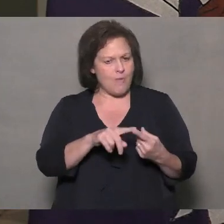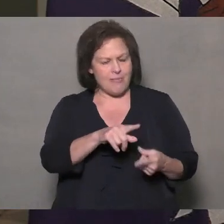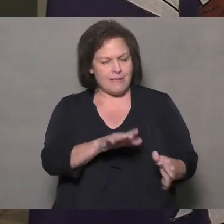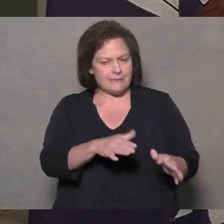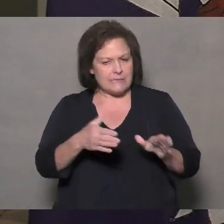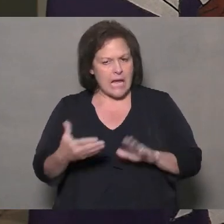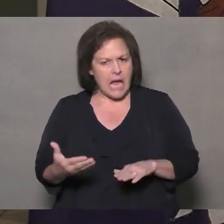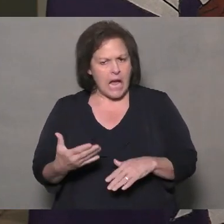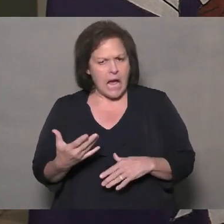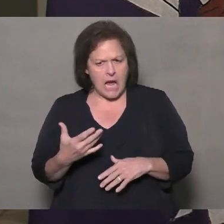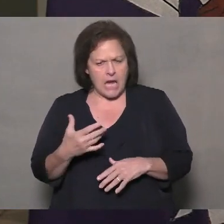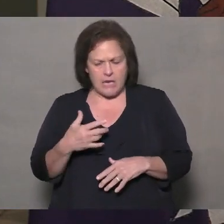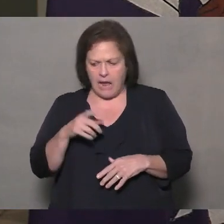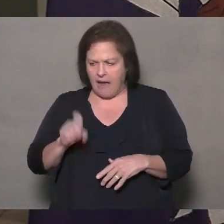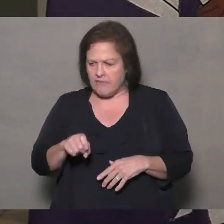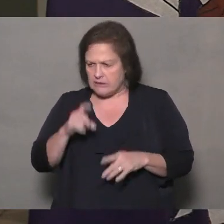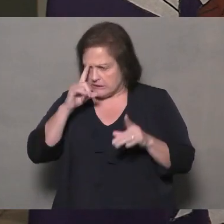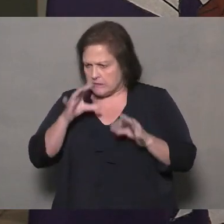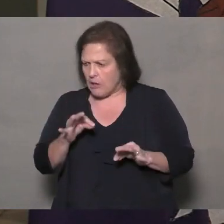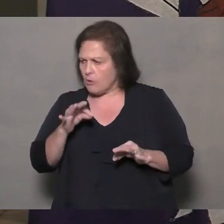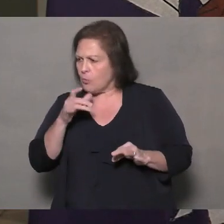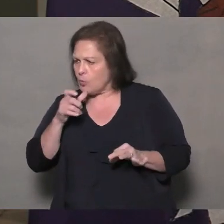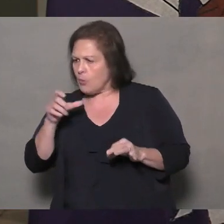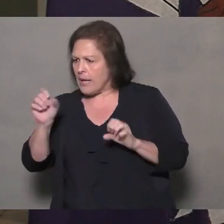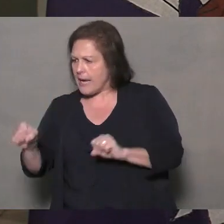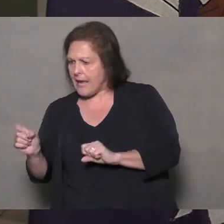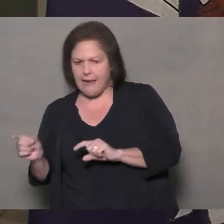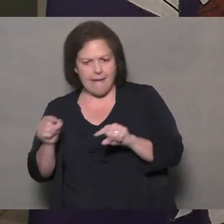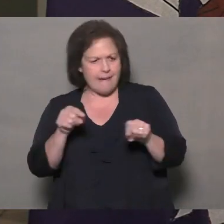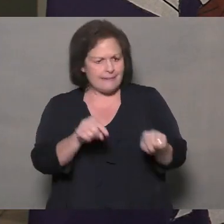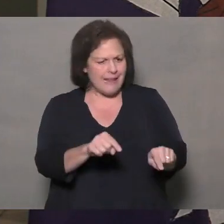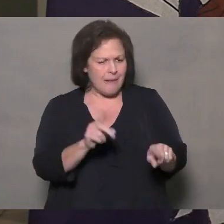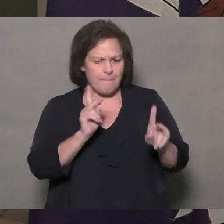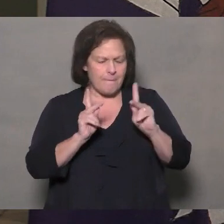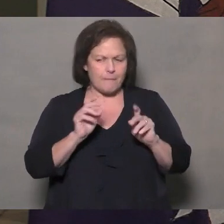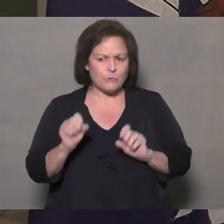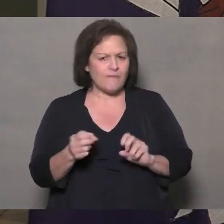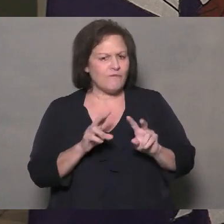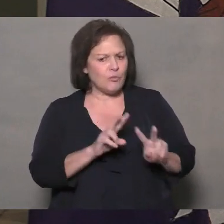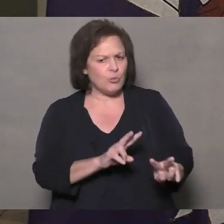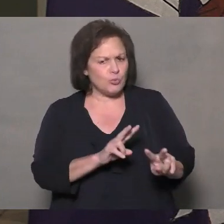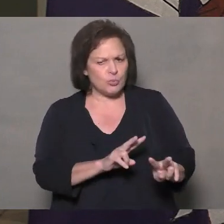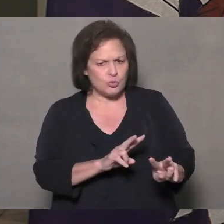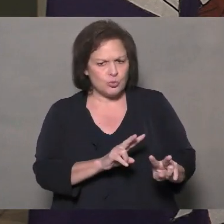pick and choose who can attend a family's funeral